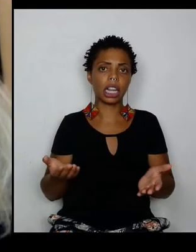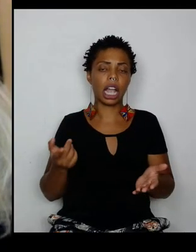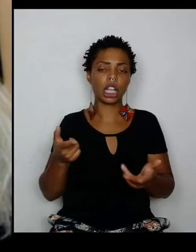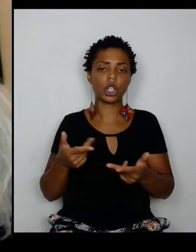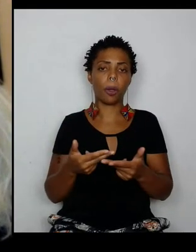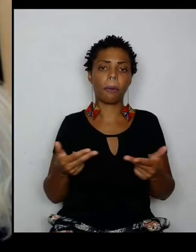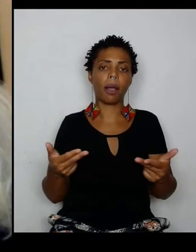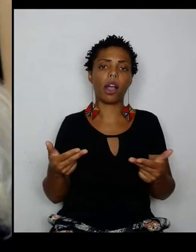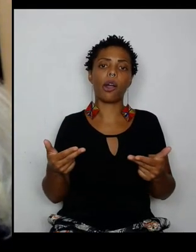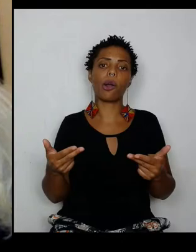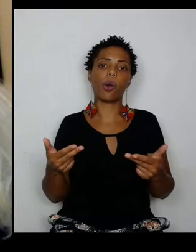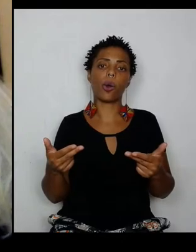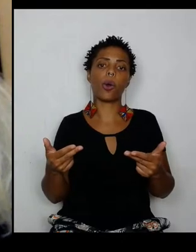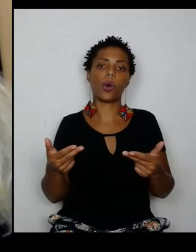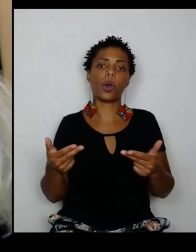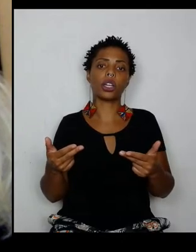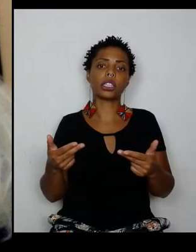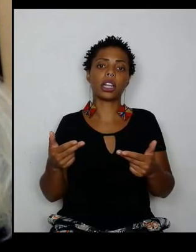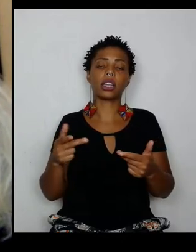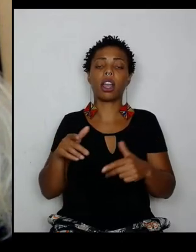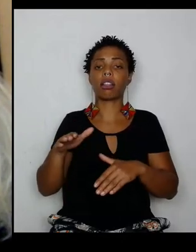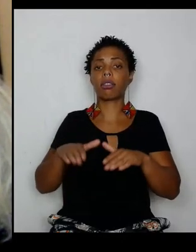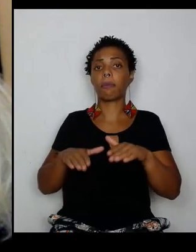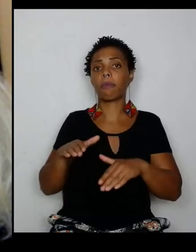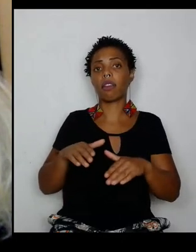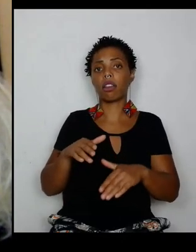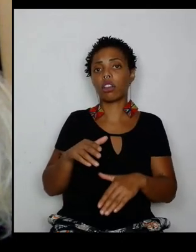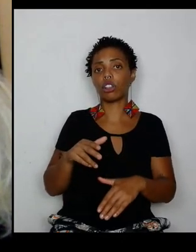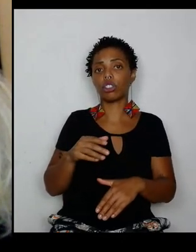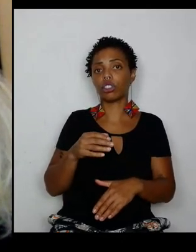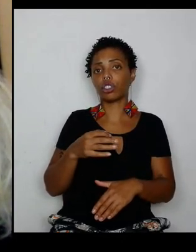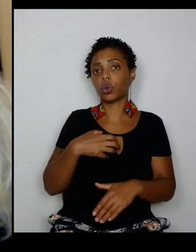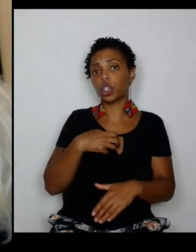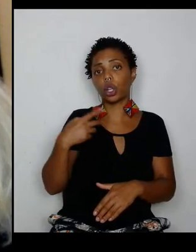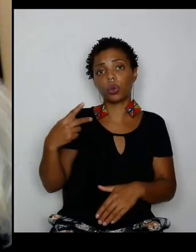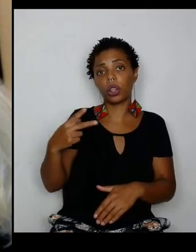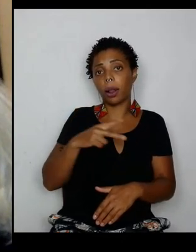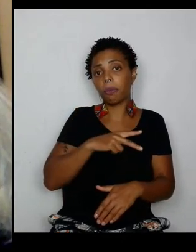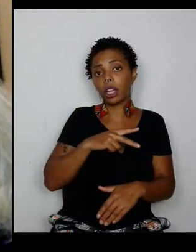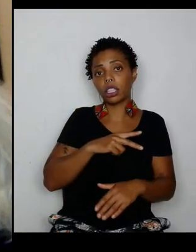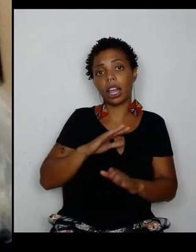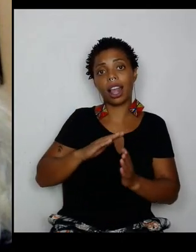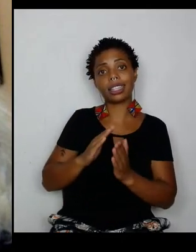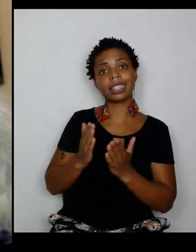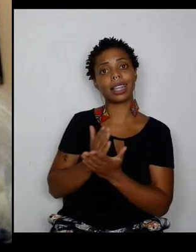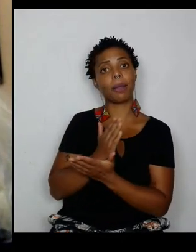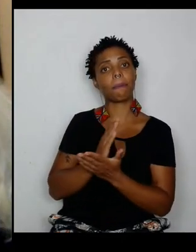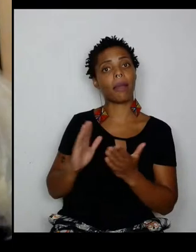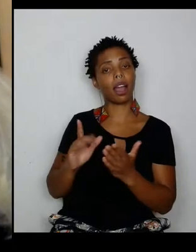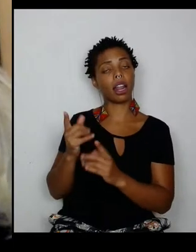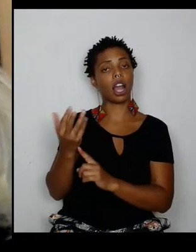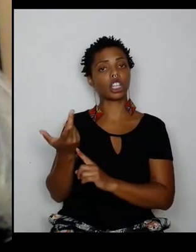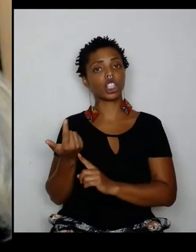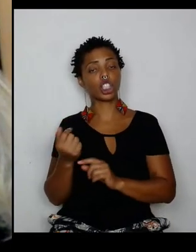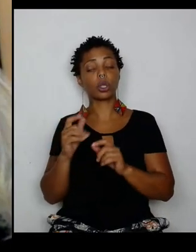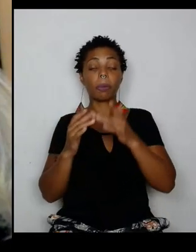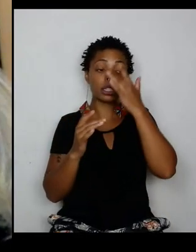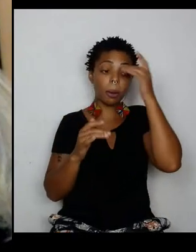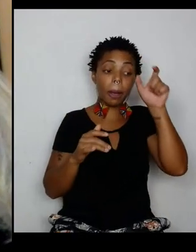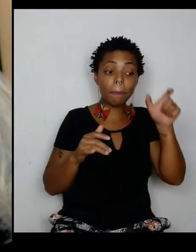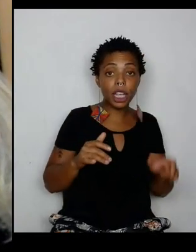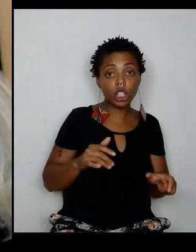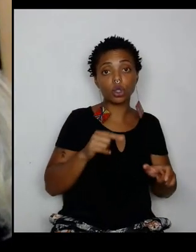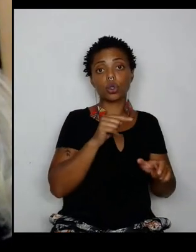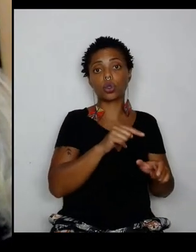individual person is someone that has to be taken account of in a way